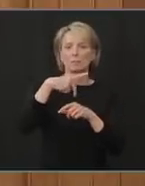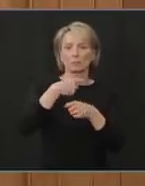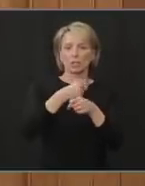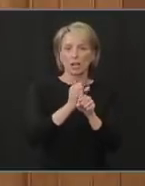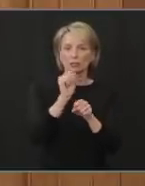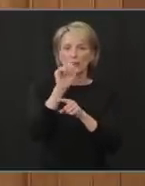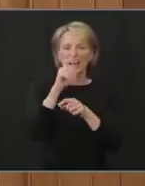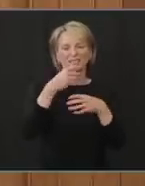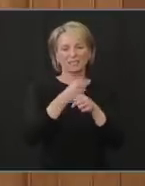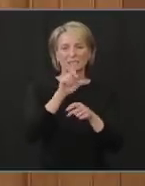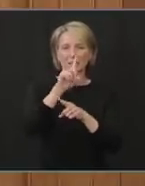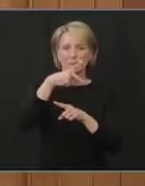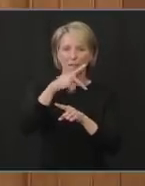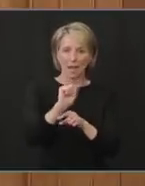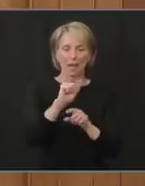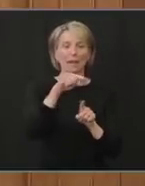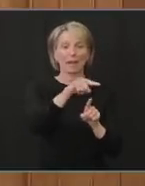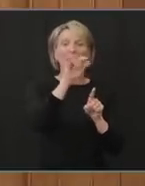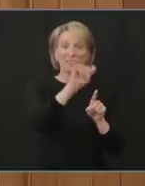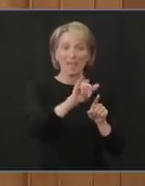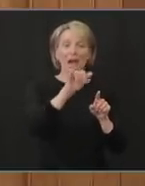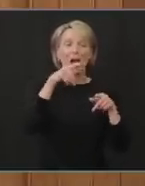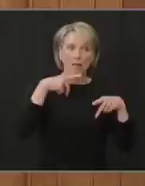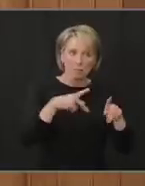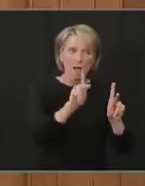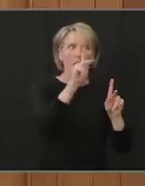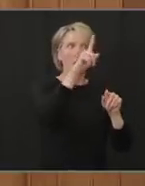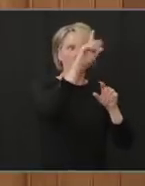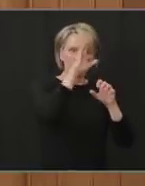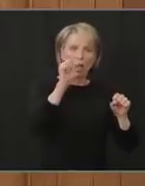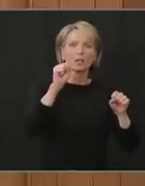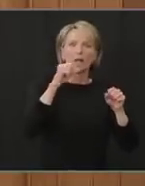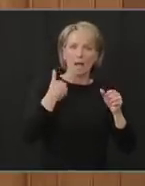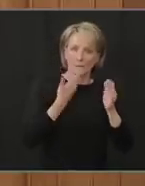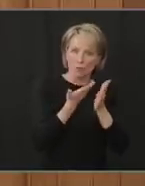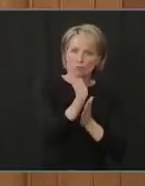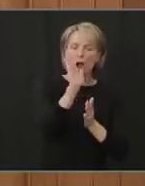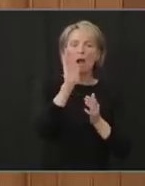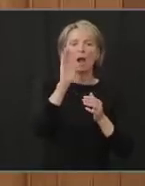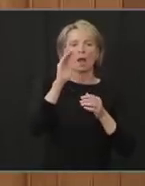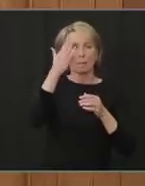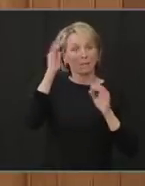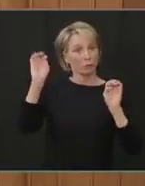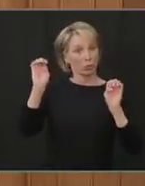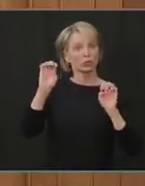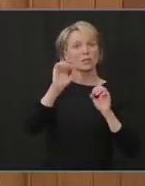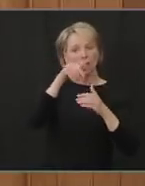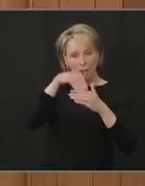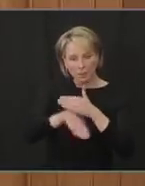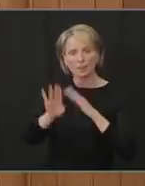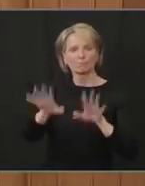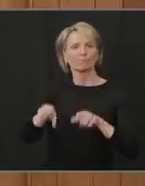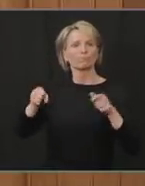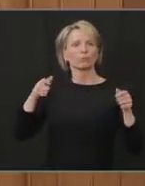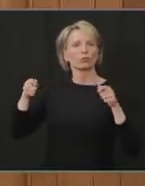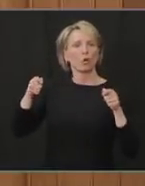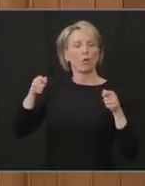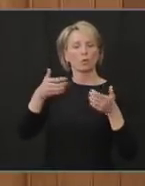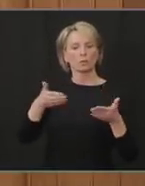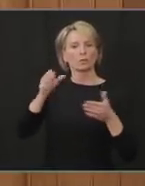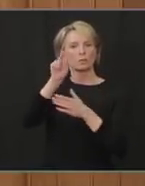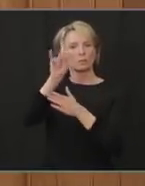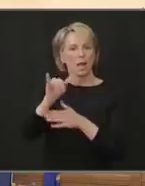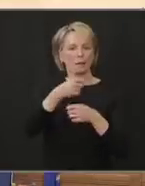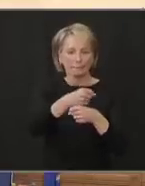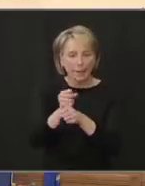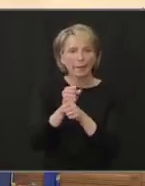other authorities, emergency authorities that the president possesses under the declaration of emergency allows him to control the supply chain. And if you look ahead,